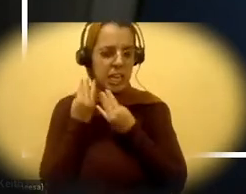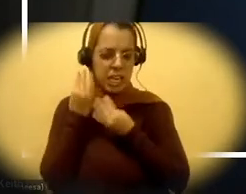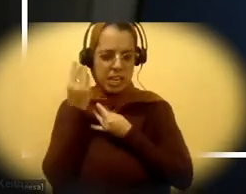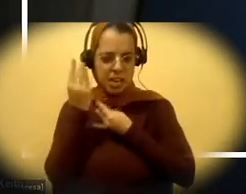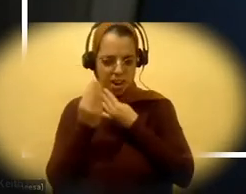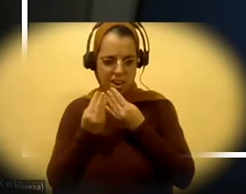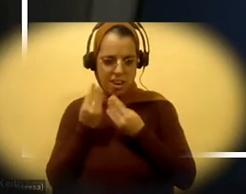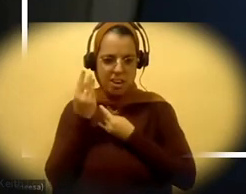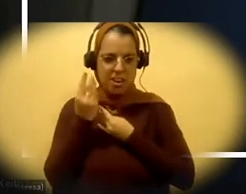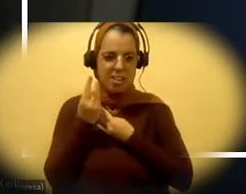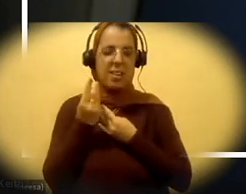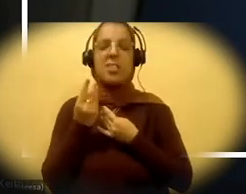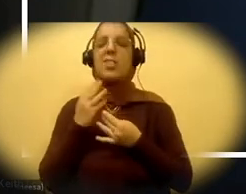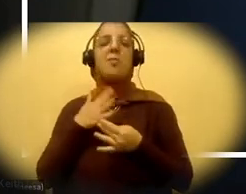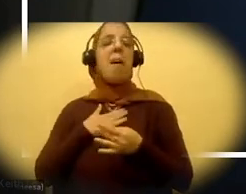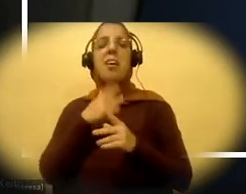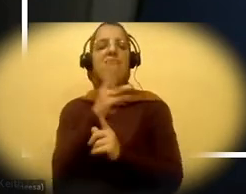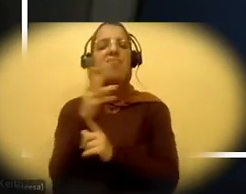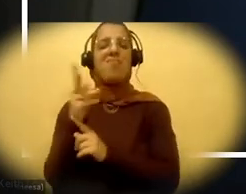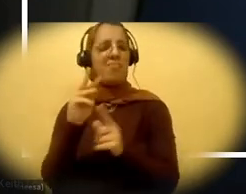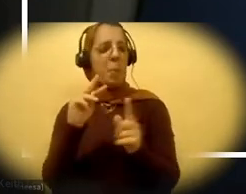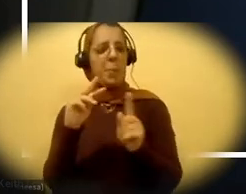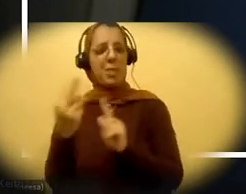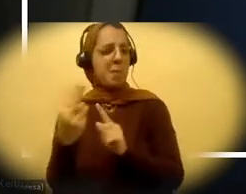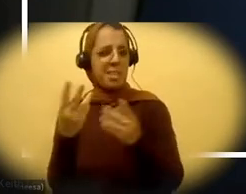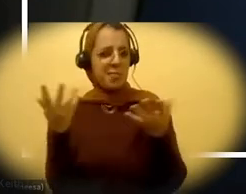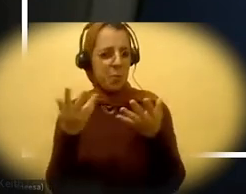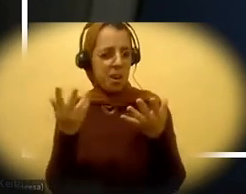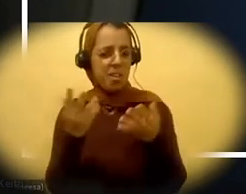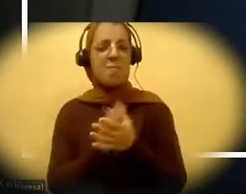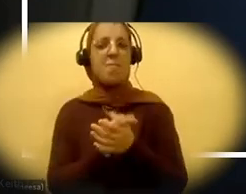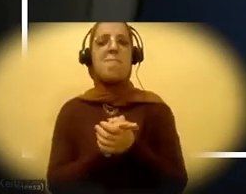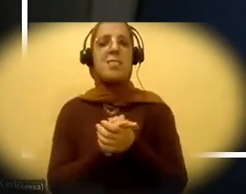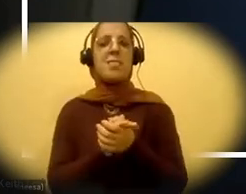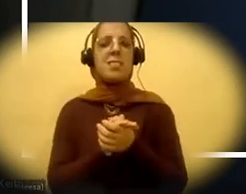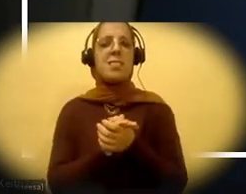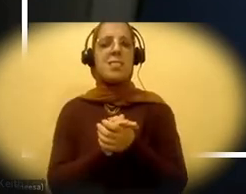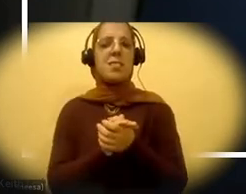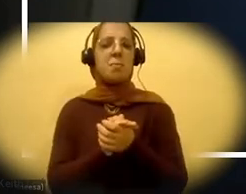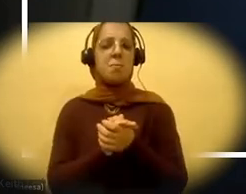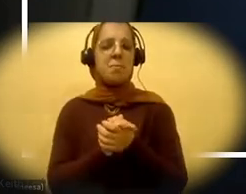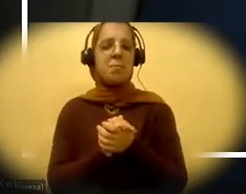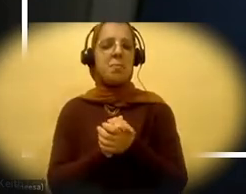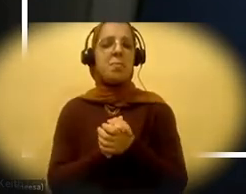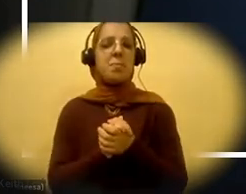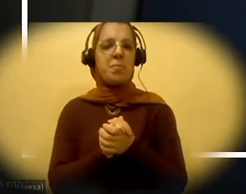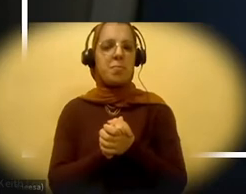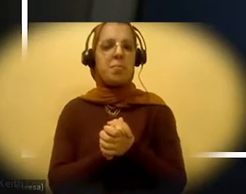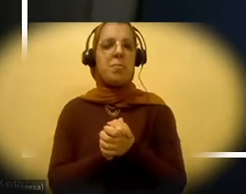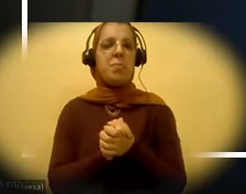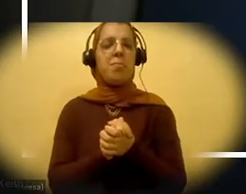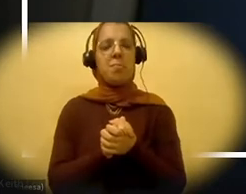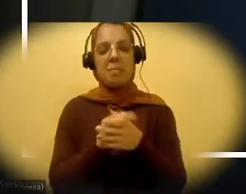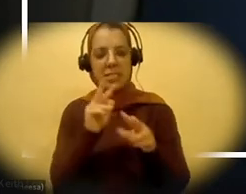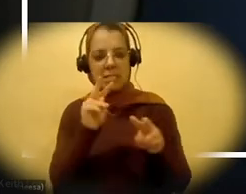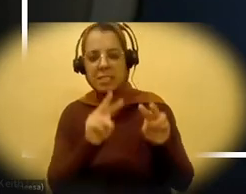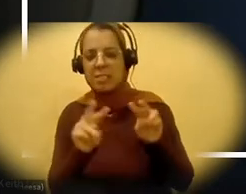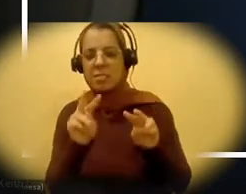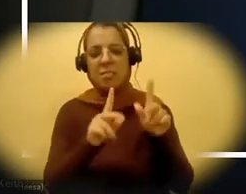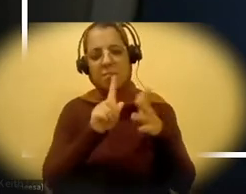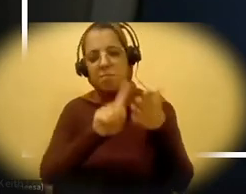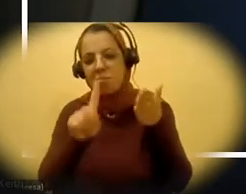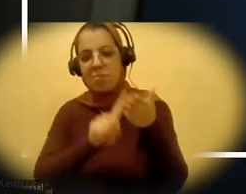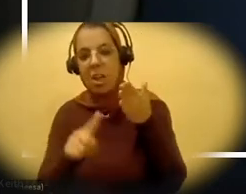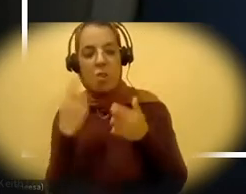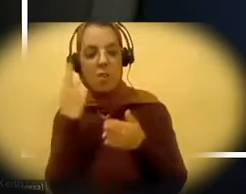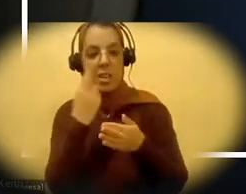I had to have a perspective on the community, and I found out stuff which, I was just shocked. Like my